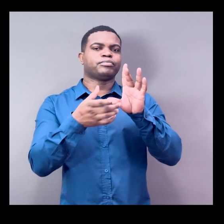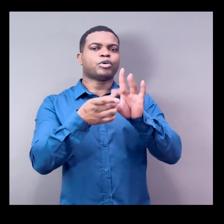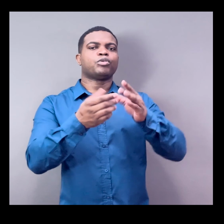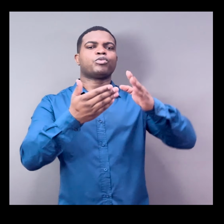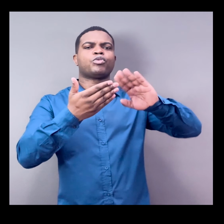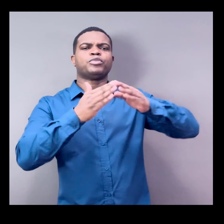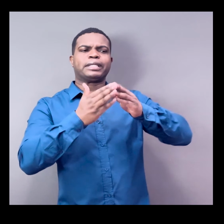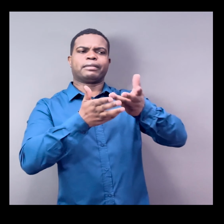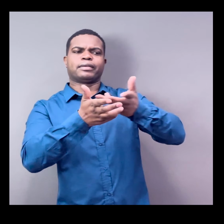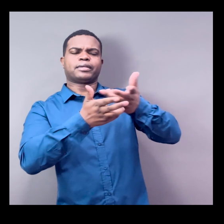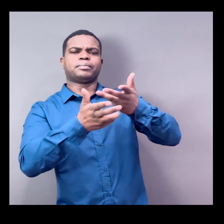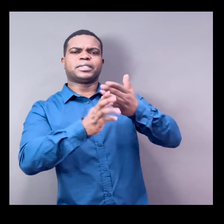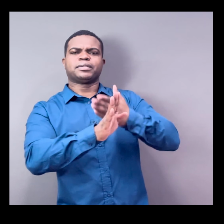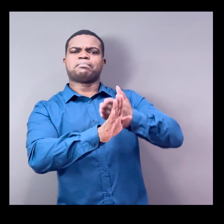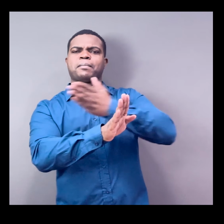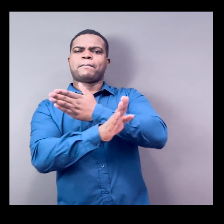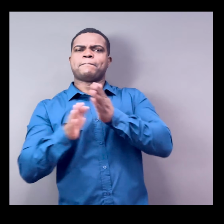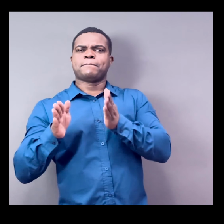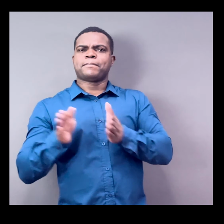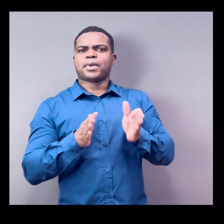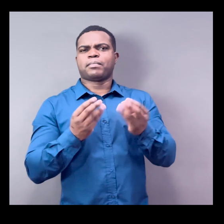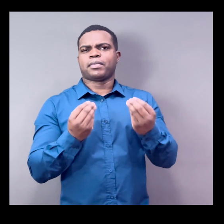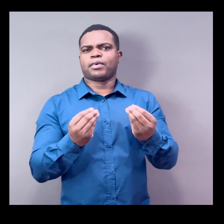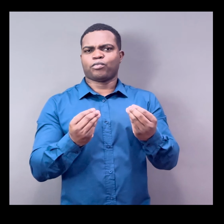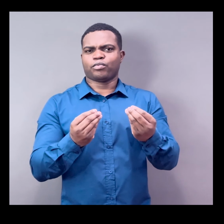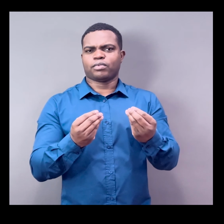for community engagement.